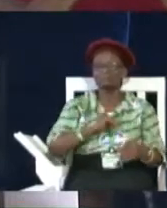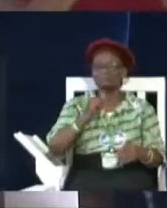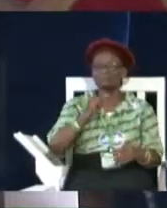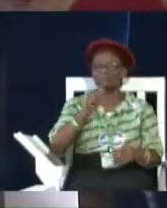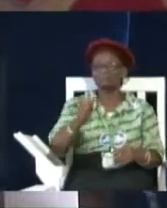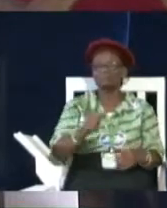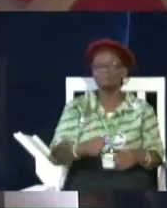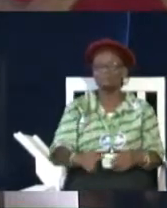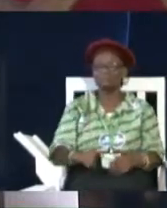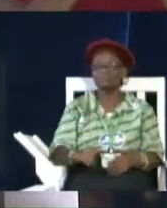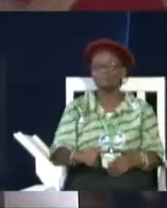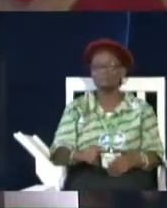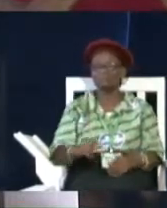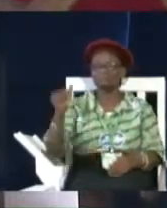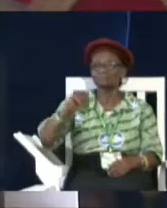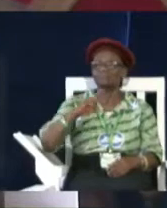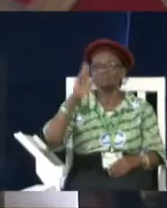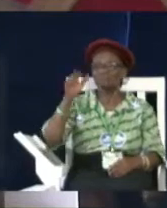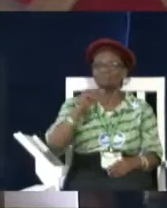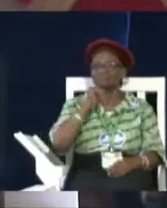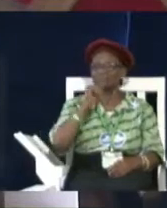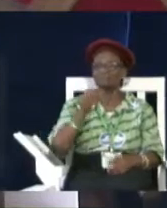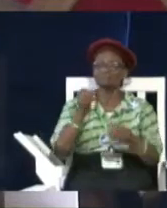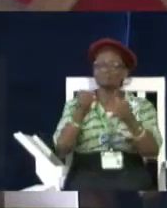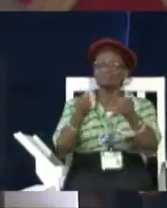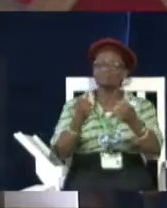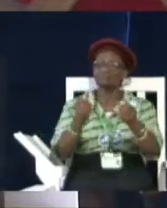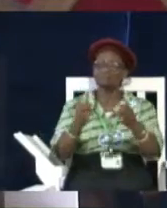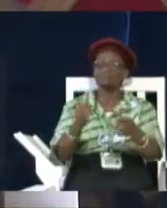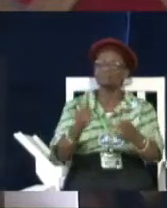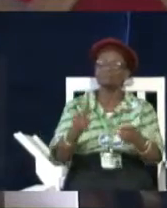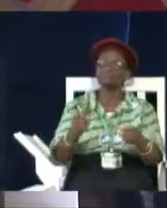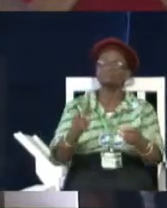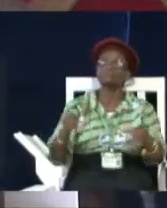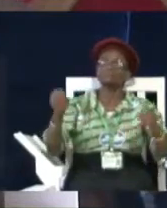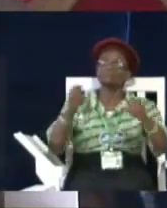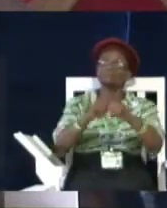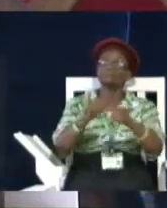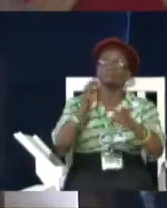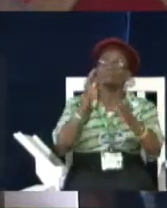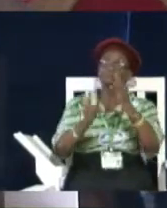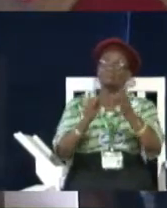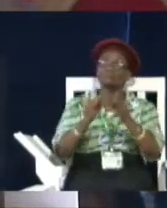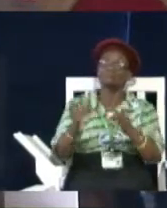And even if you are many, you are my spiritual children.